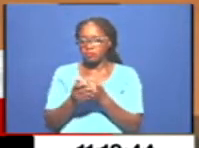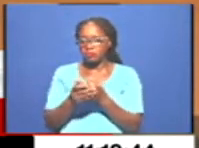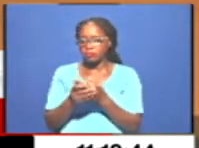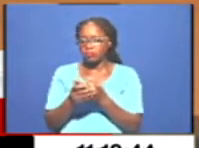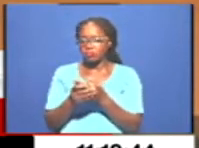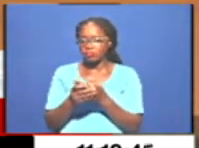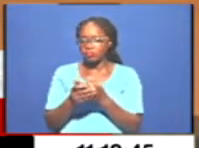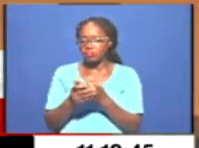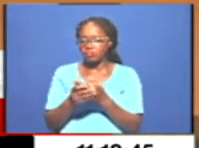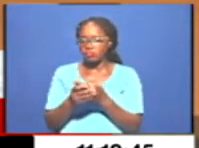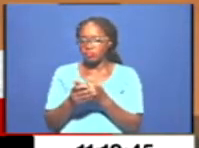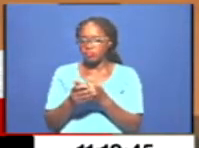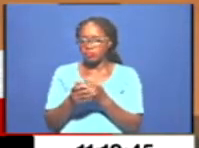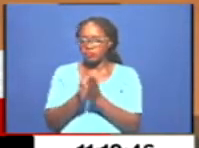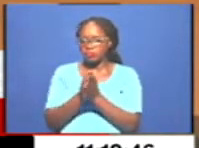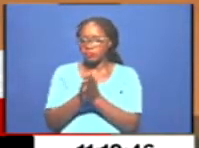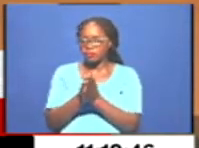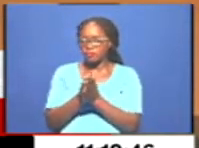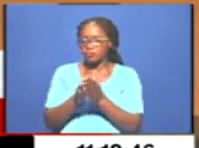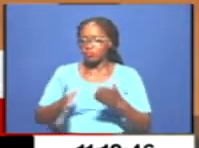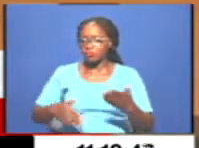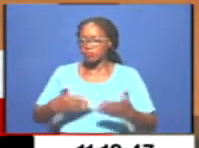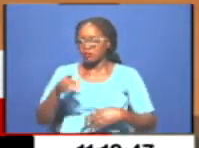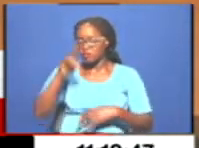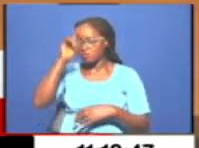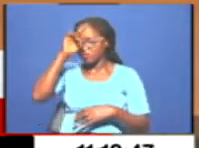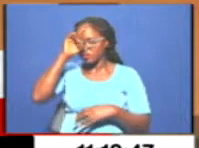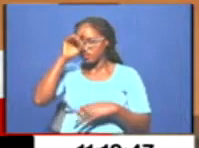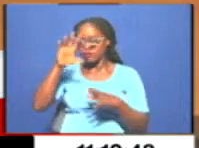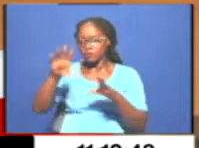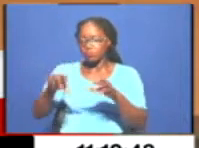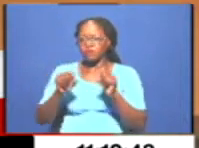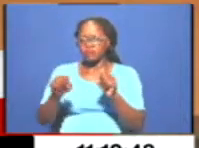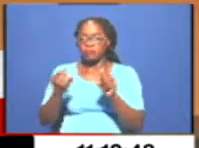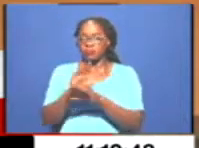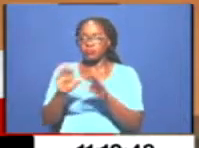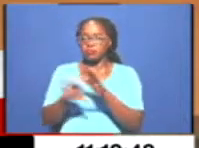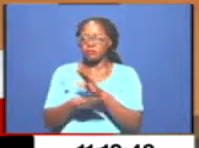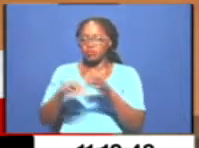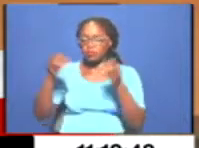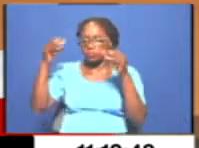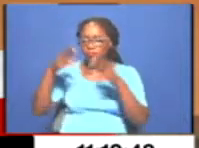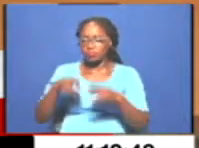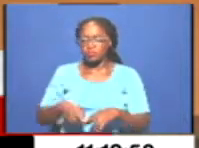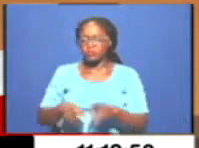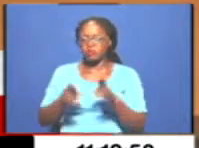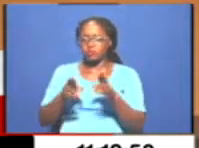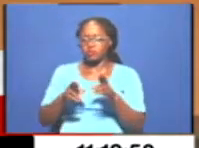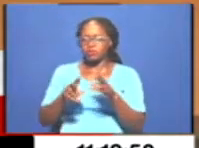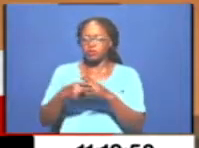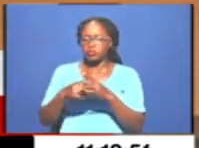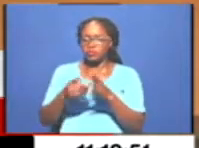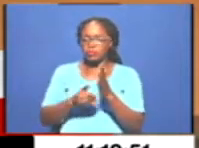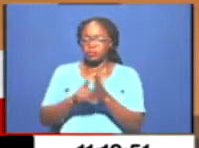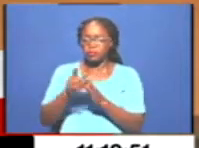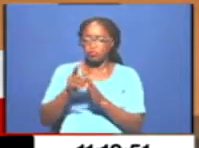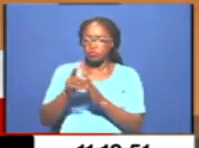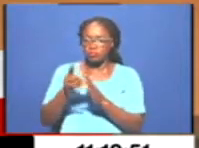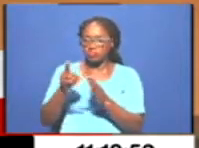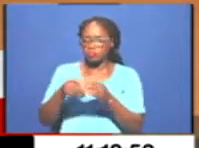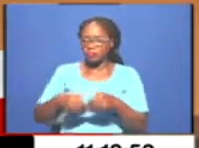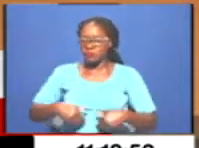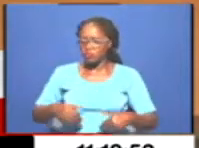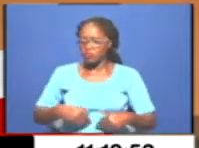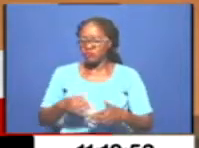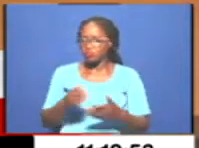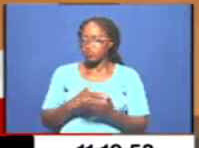other, but we are happy that Egypt has taken up that. That gives us a clear roadmap for us to start developing our youth. Some of these youth will be